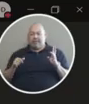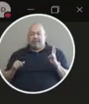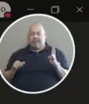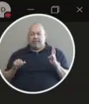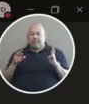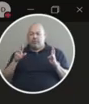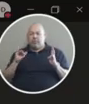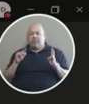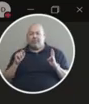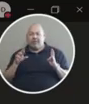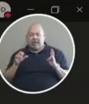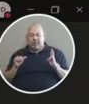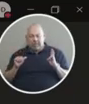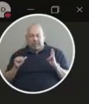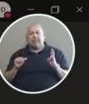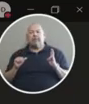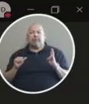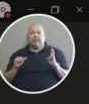Yes. Rivera?